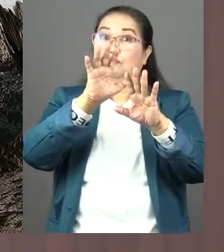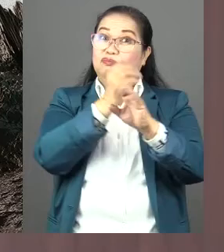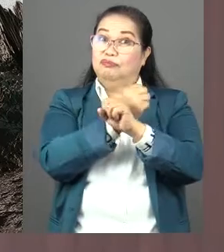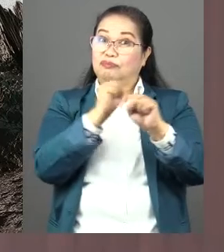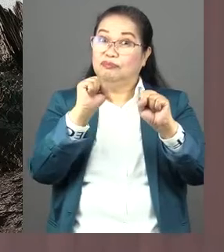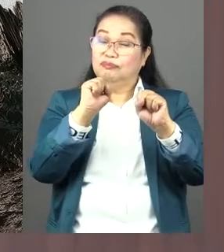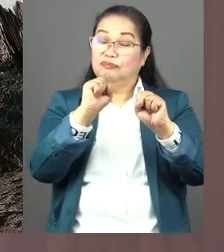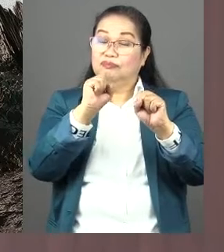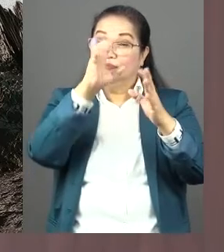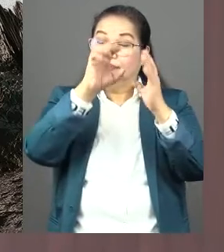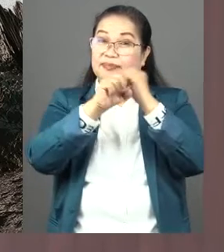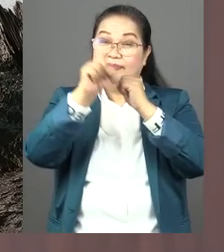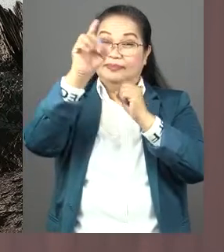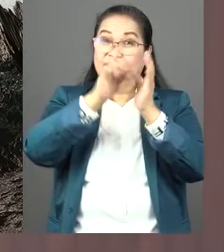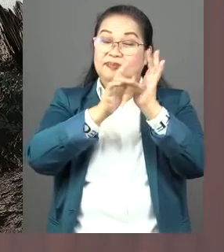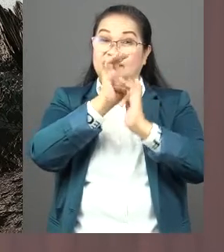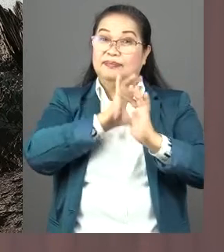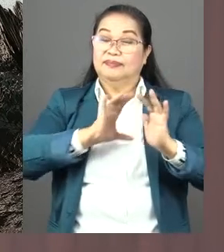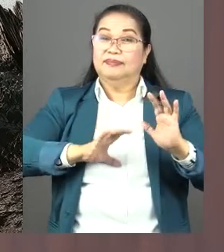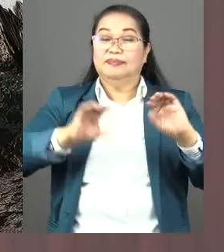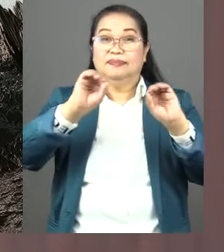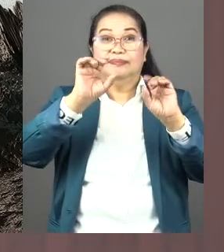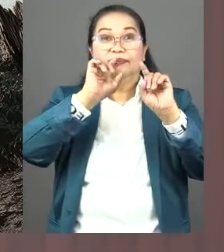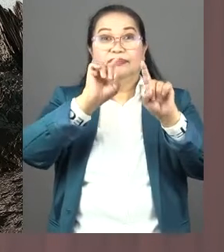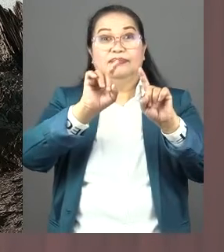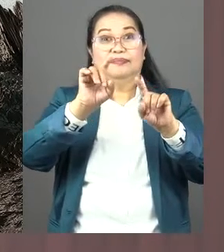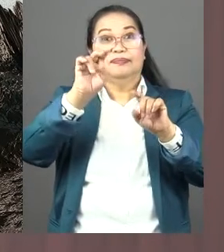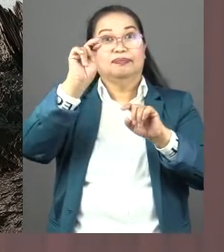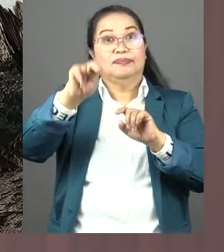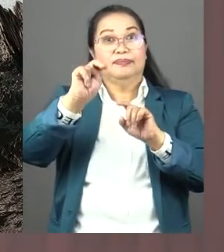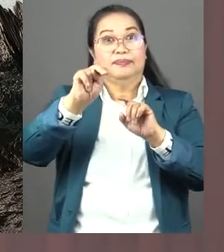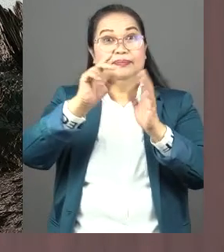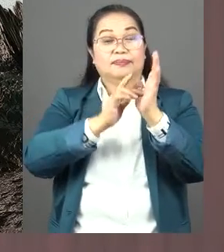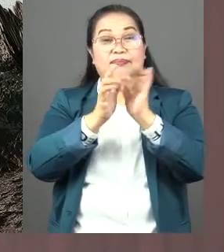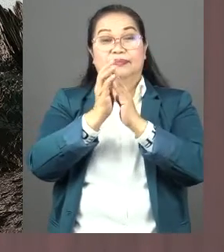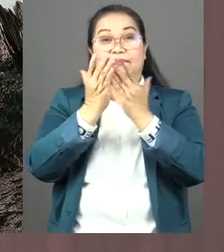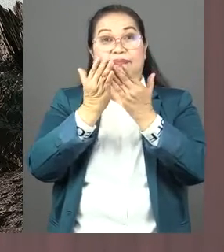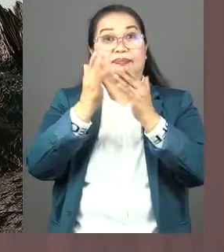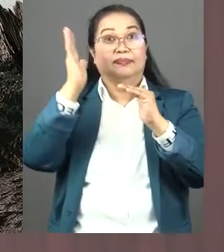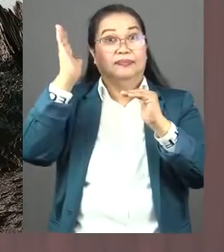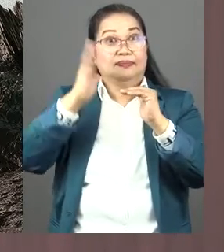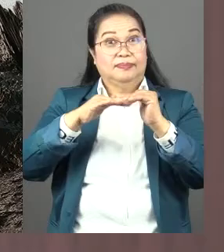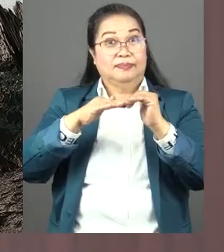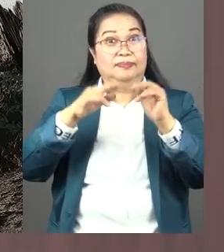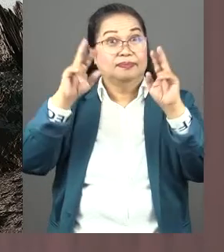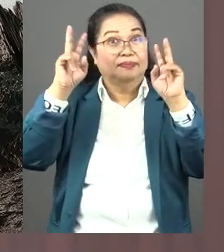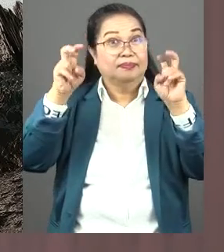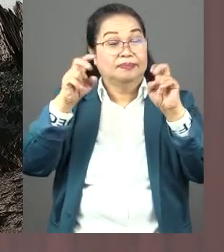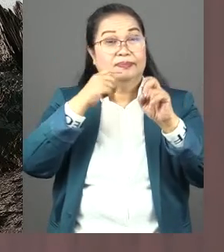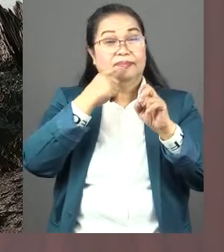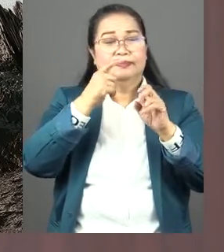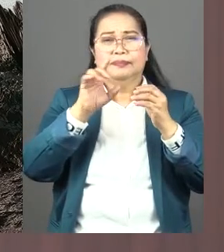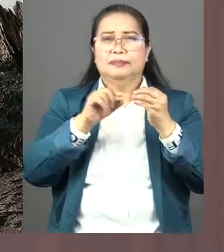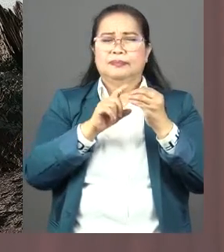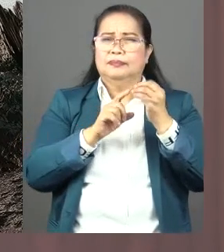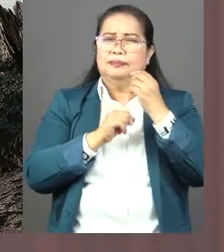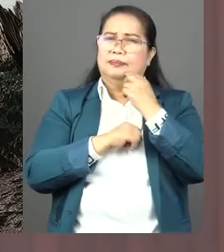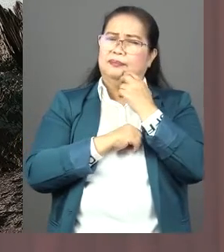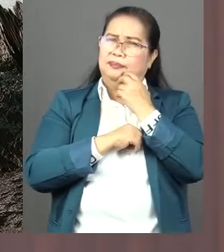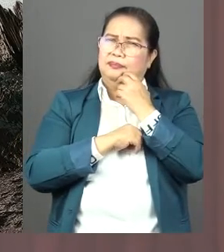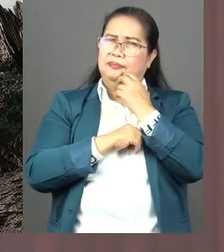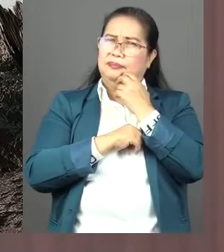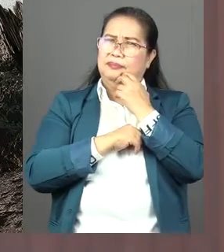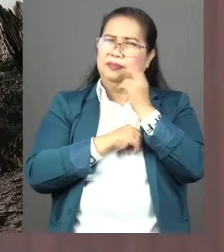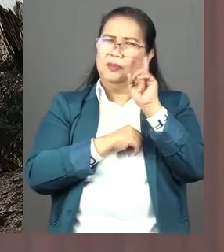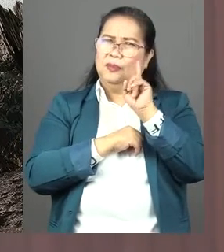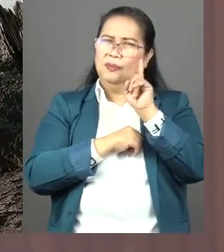for salvation, there is no command more necessary in the Bible than this." That's what he said. You know, for a while I struggled with